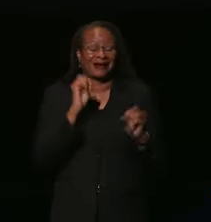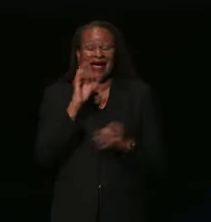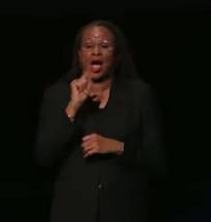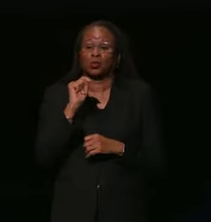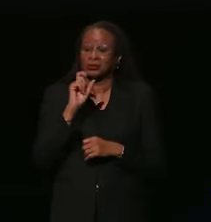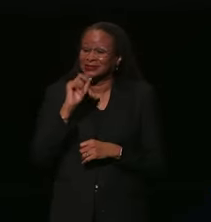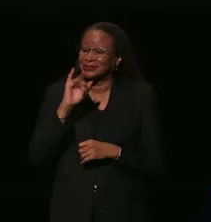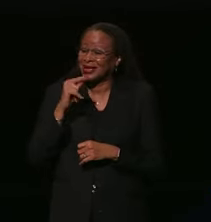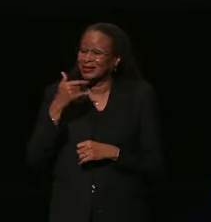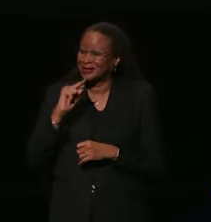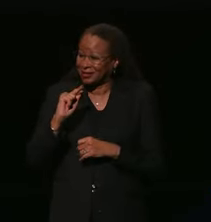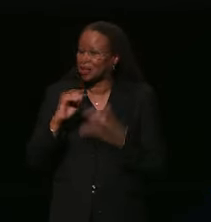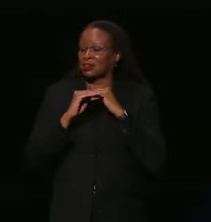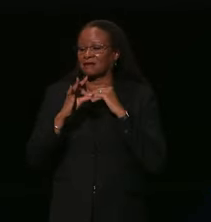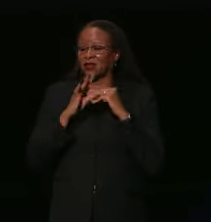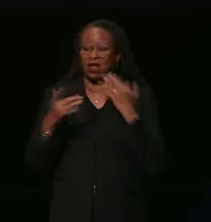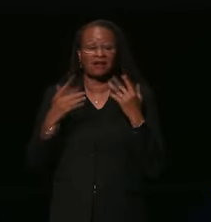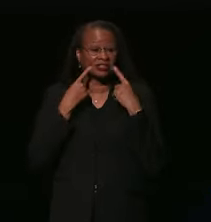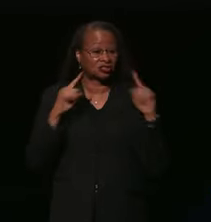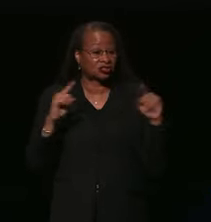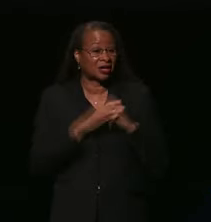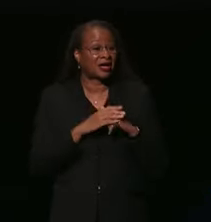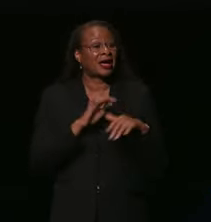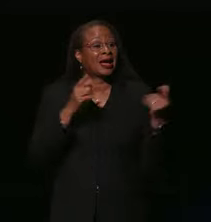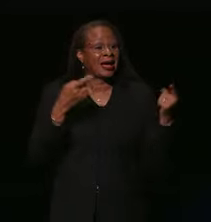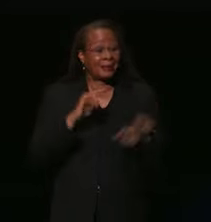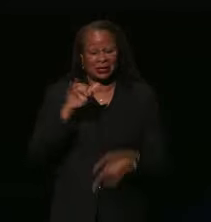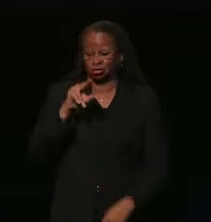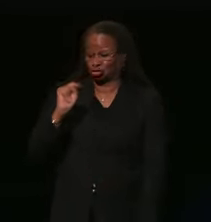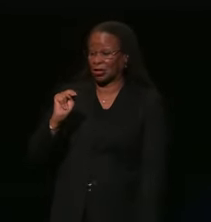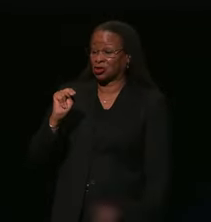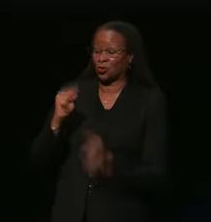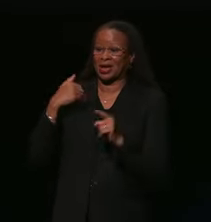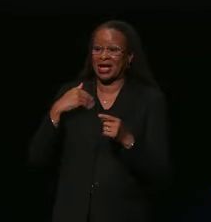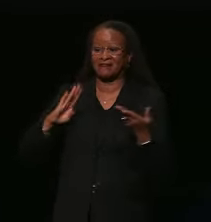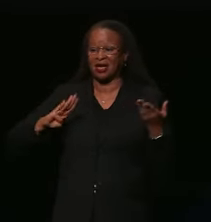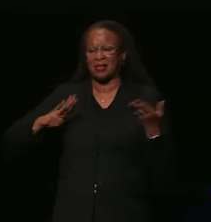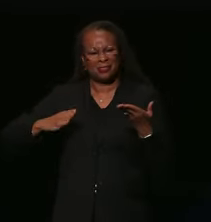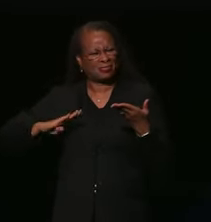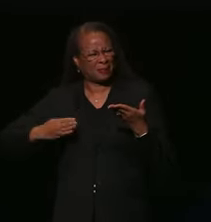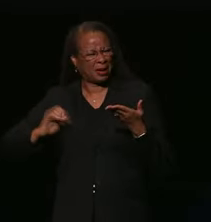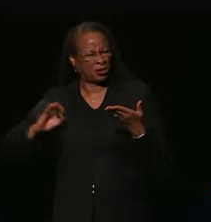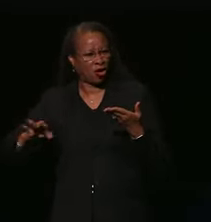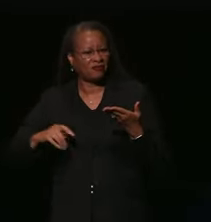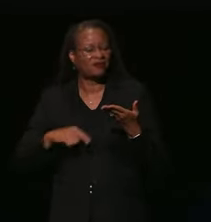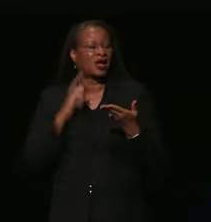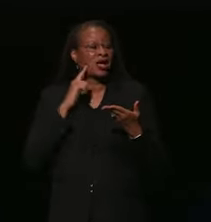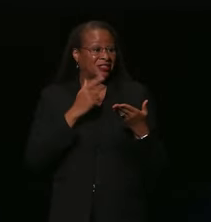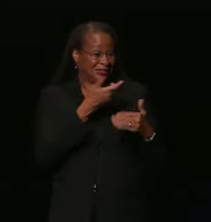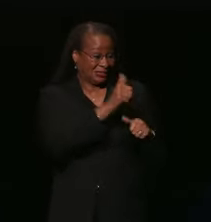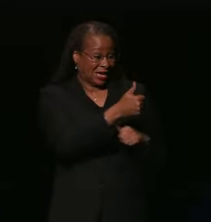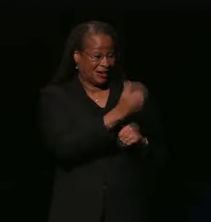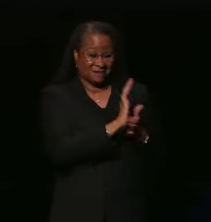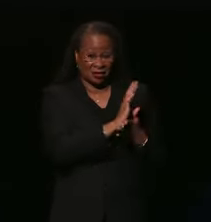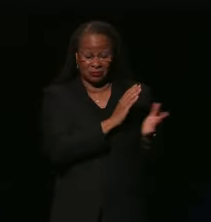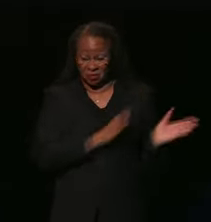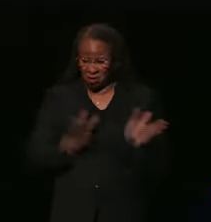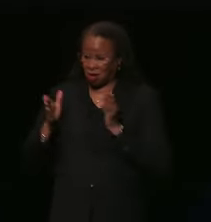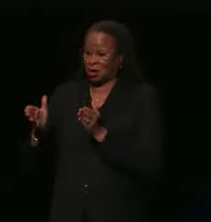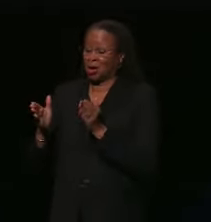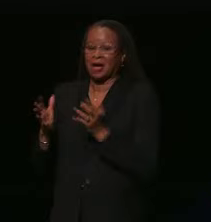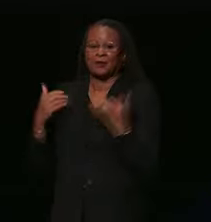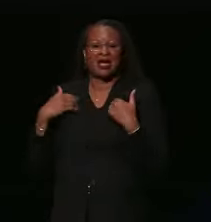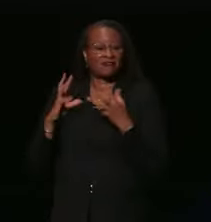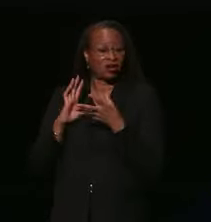level of achievement. In January, we hold the Makeup and Hairstyling Bake Off, where the artists from the 10 shortlisted films and the governors engage